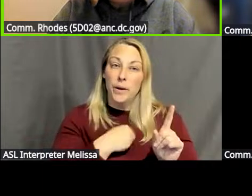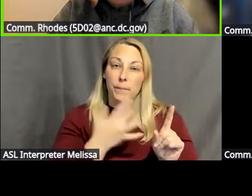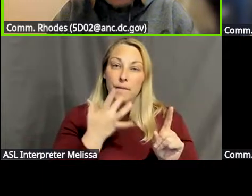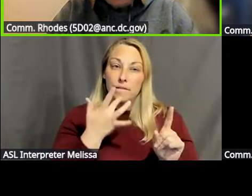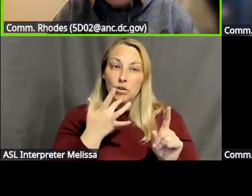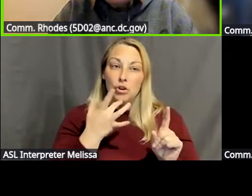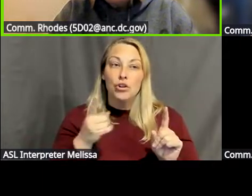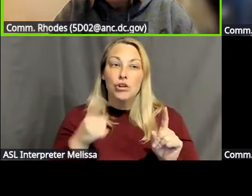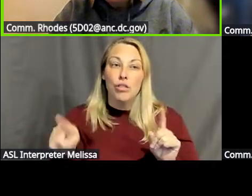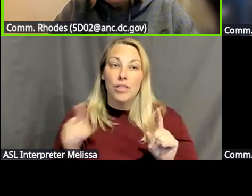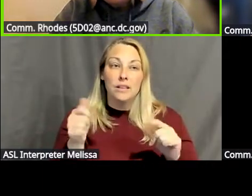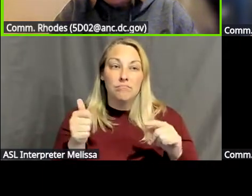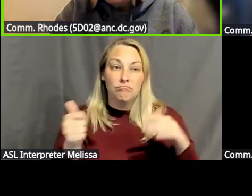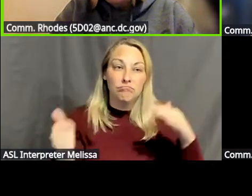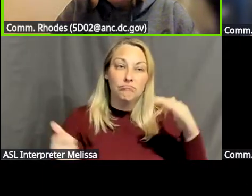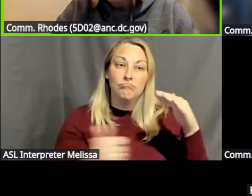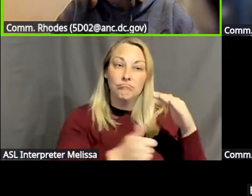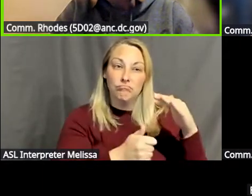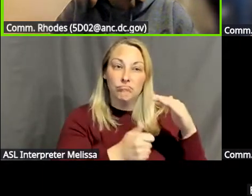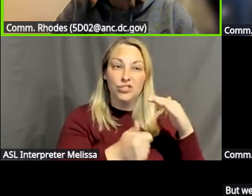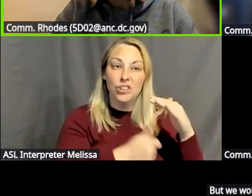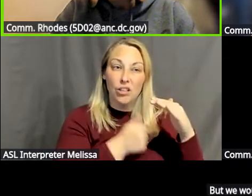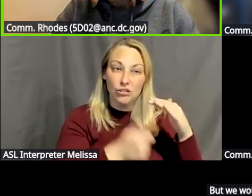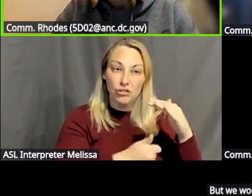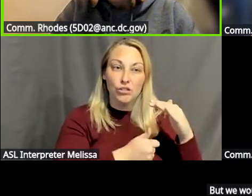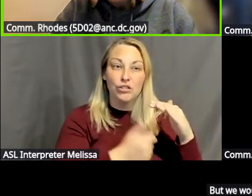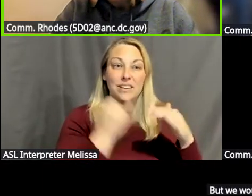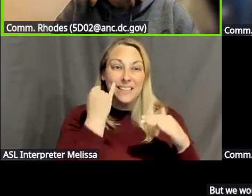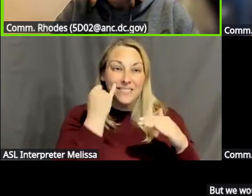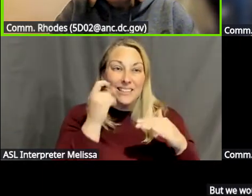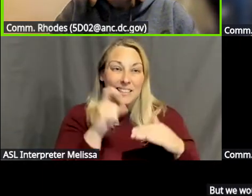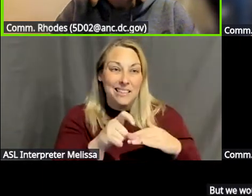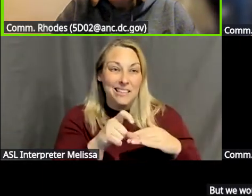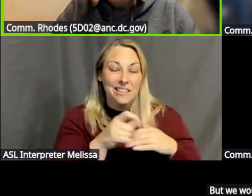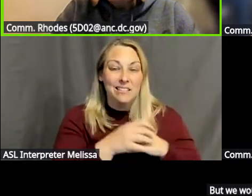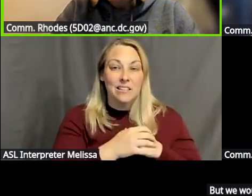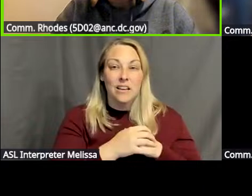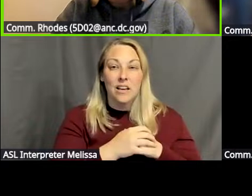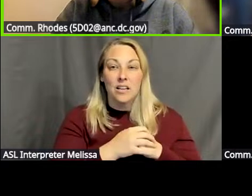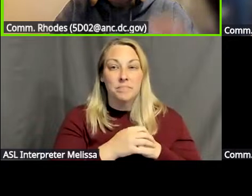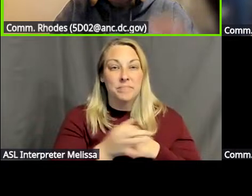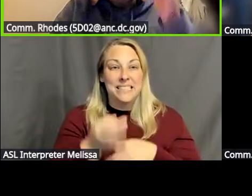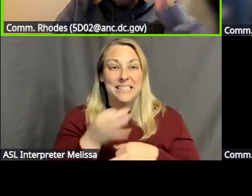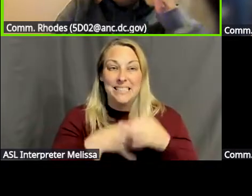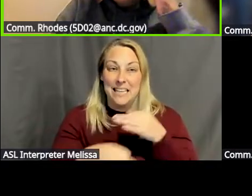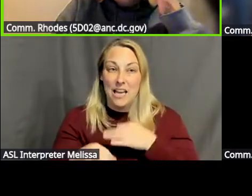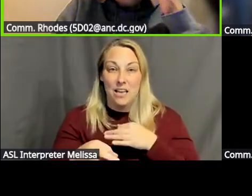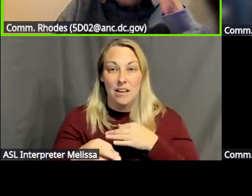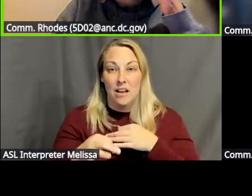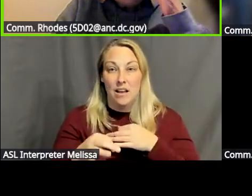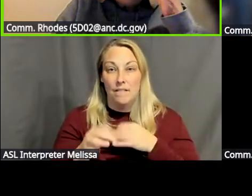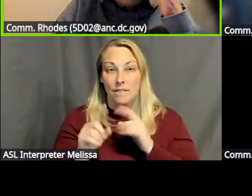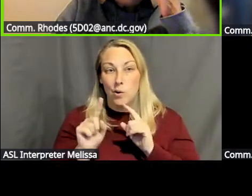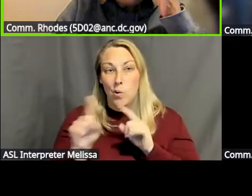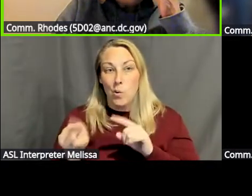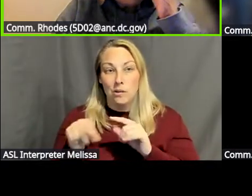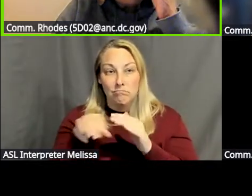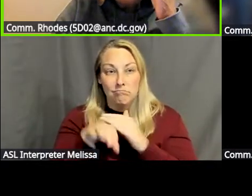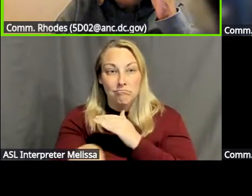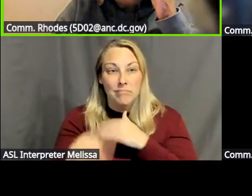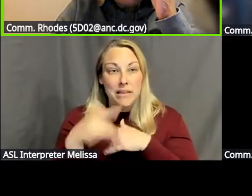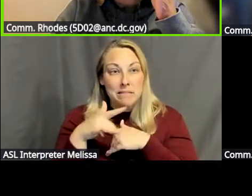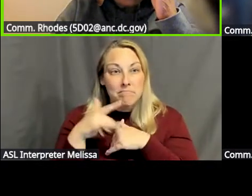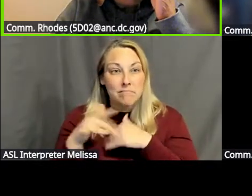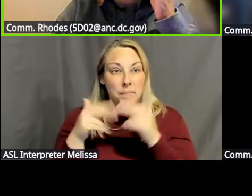a shelter if they need shelter instead of going into buildings